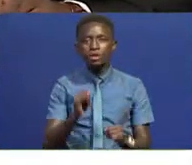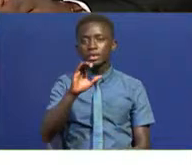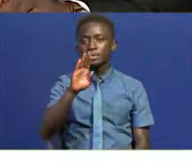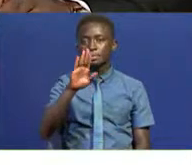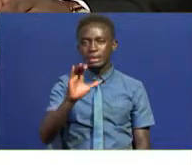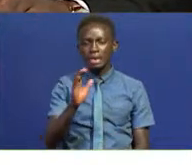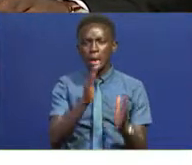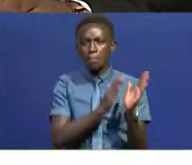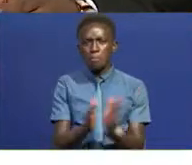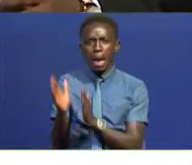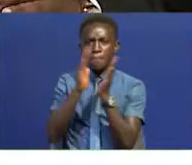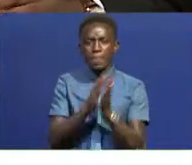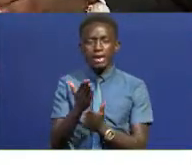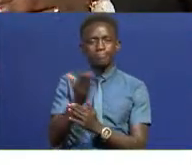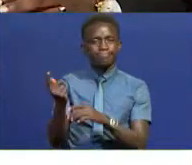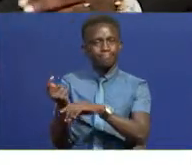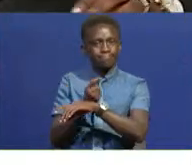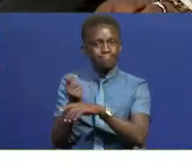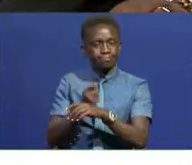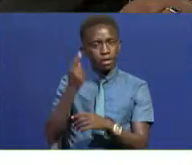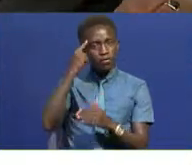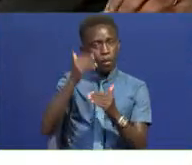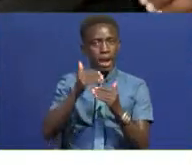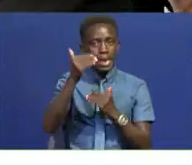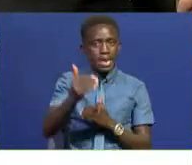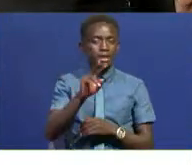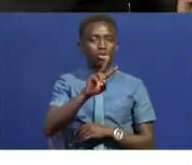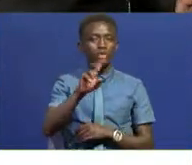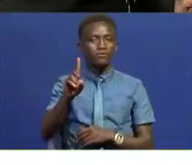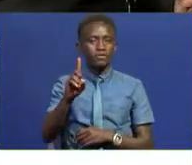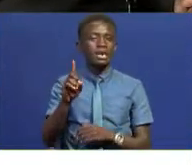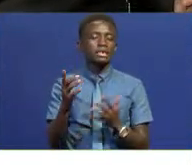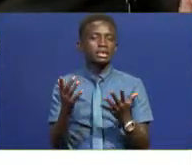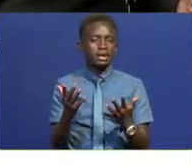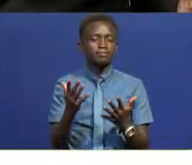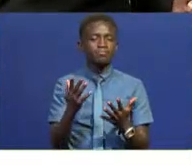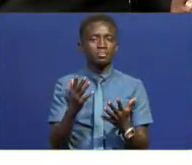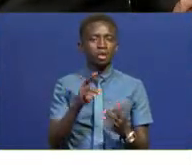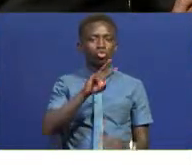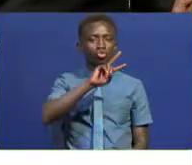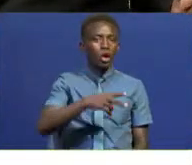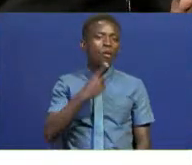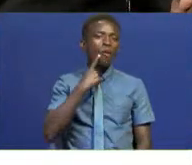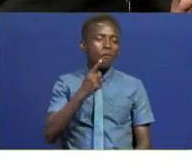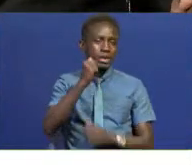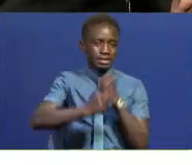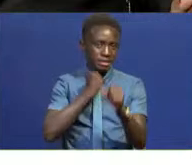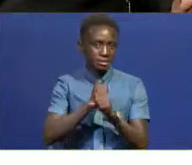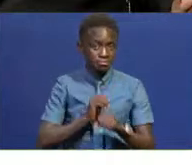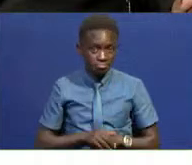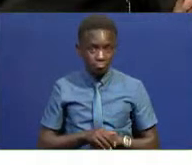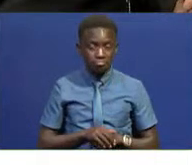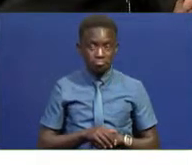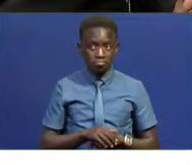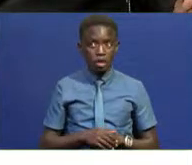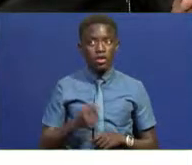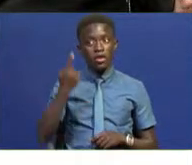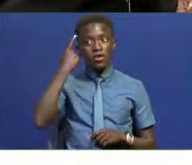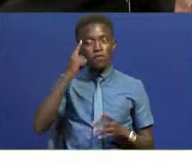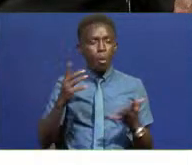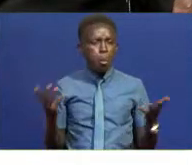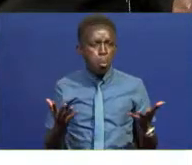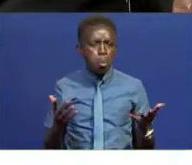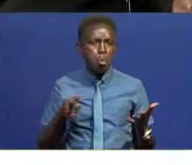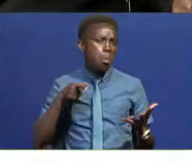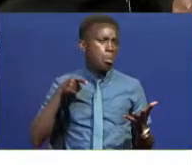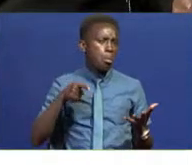for training in the 21st century. The training targets junior secondary school teachers from across the 47 counties who